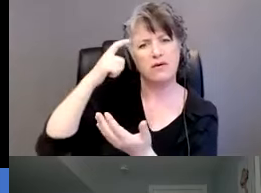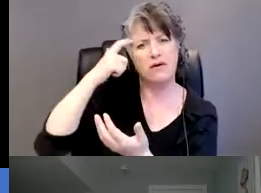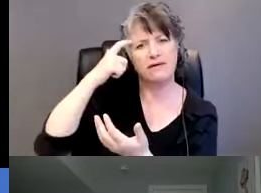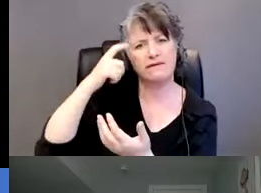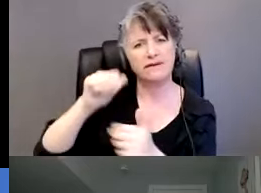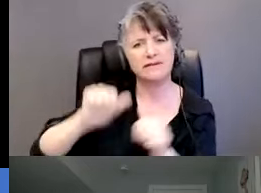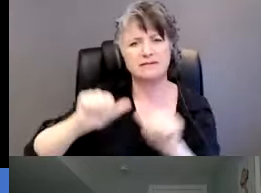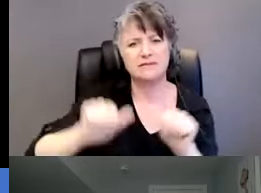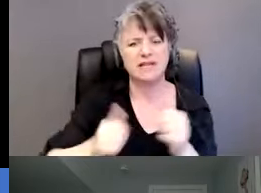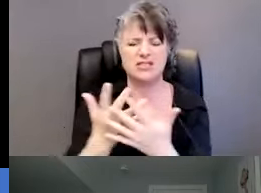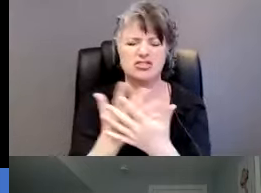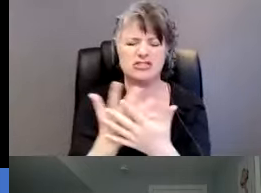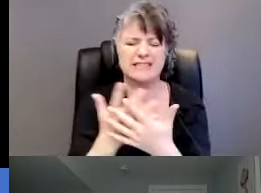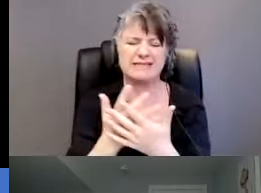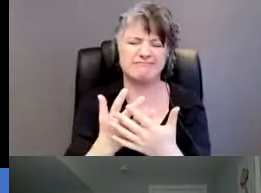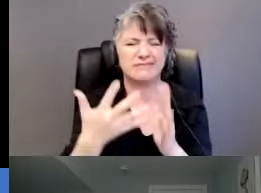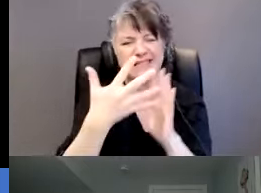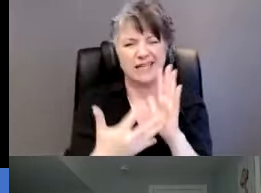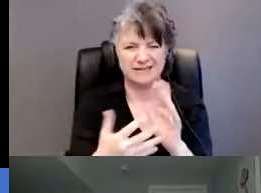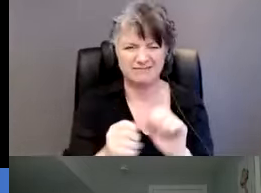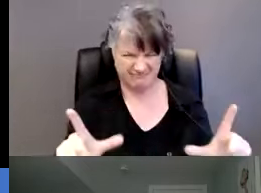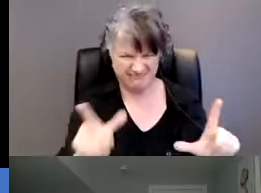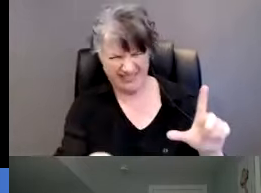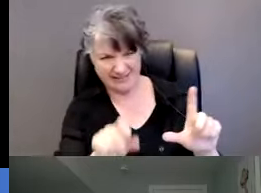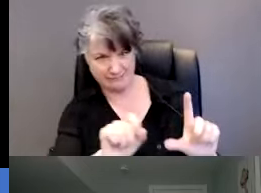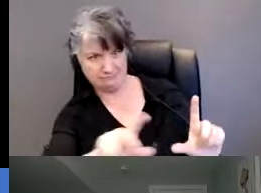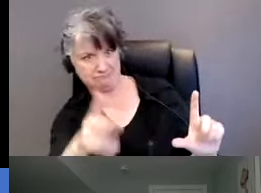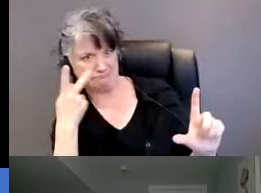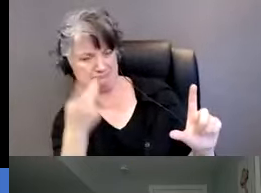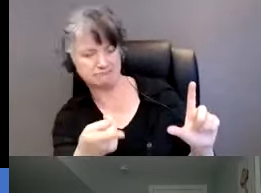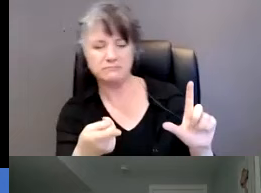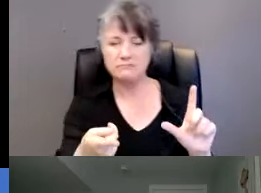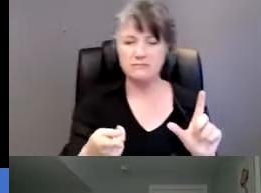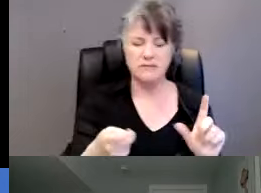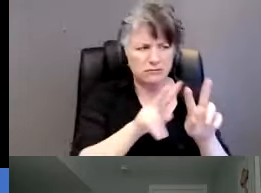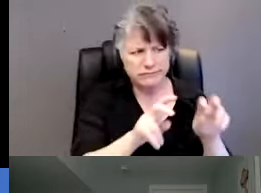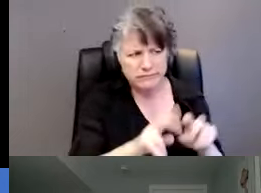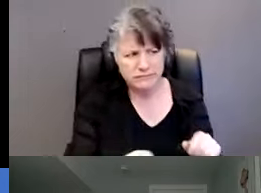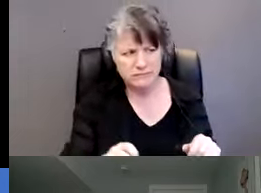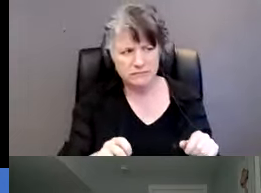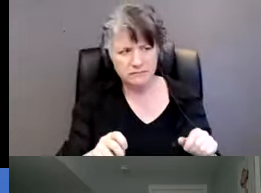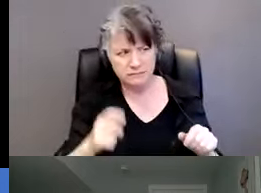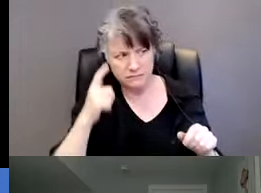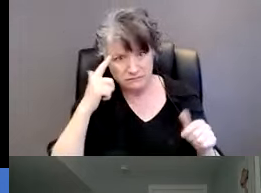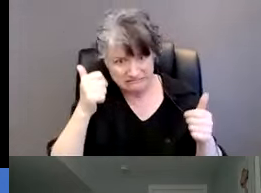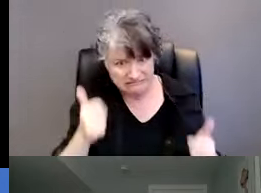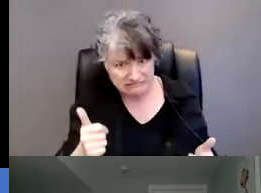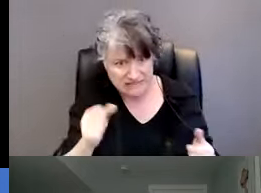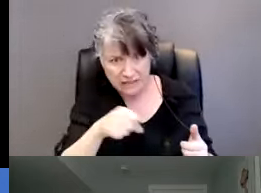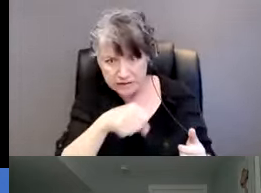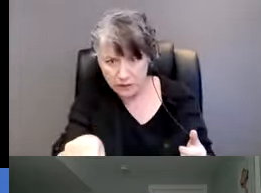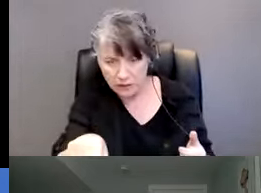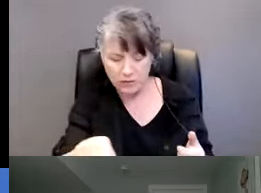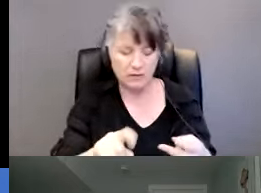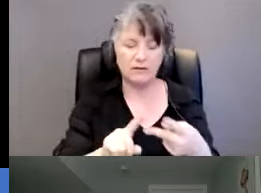screening instrument used to facilitate the assessment of mild cognitive impairment. The second assessment used